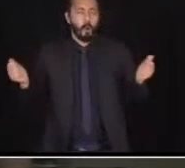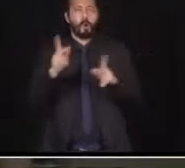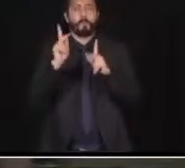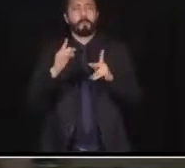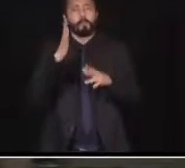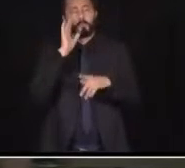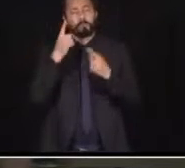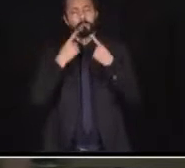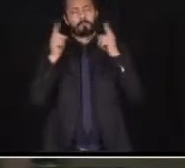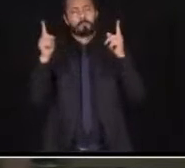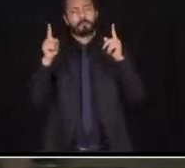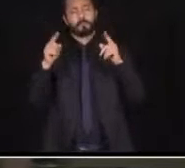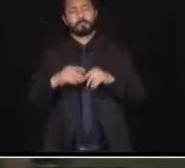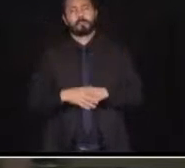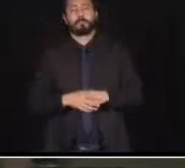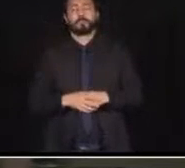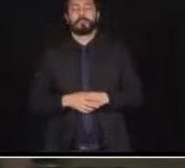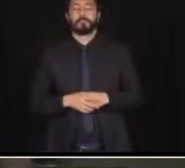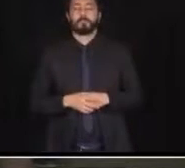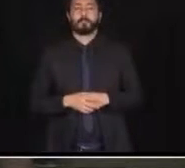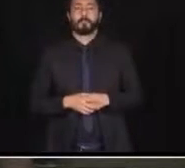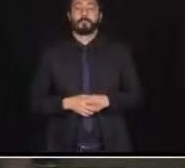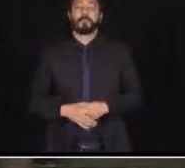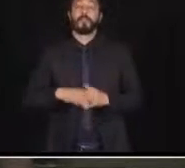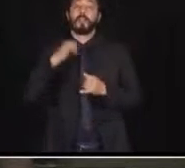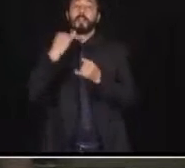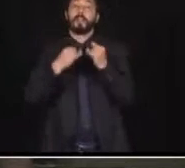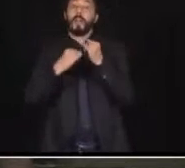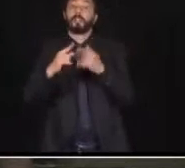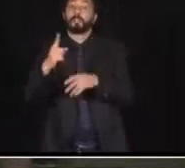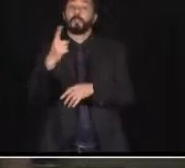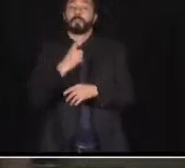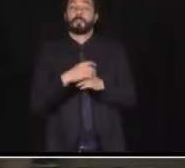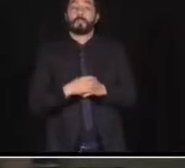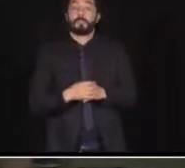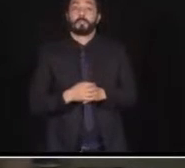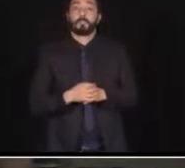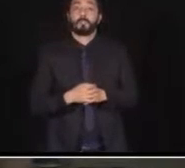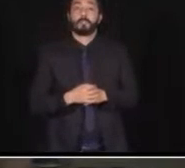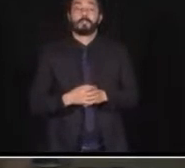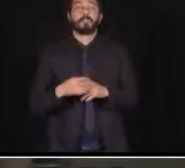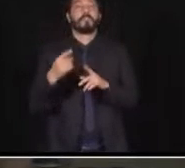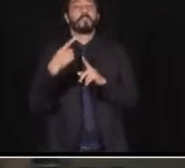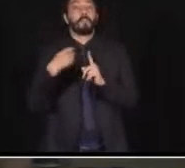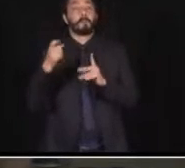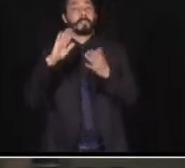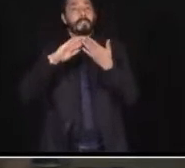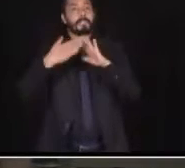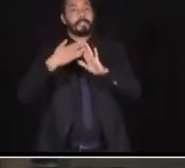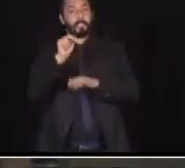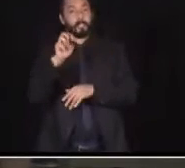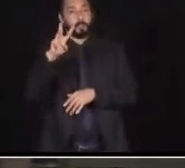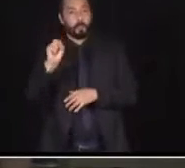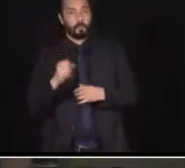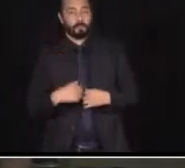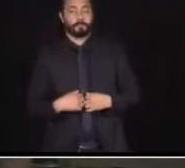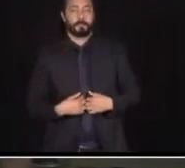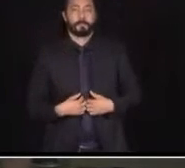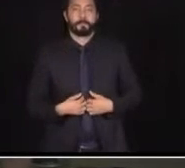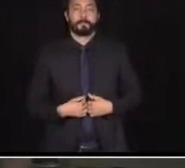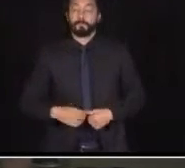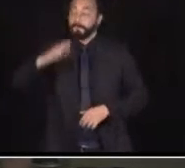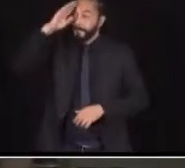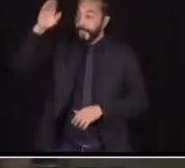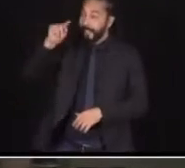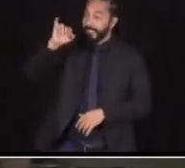at the end of the day. Last question. The last question comes from Tina Yasdani at City News. Please go ahead. Hi,